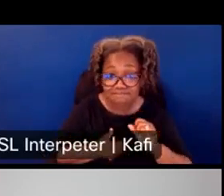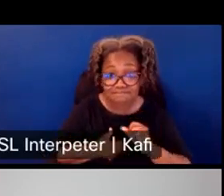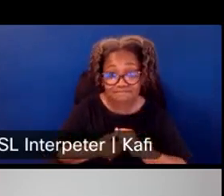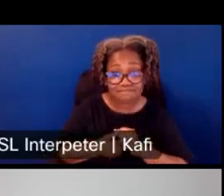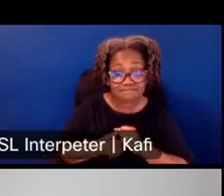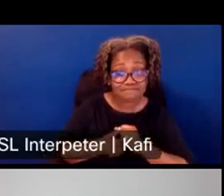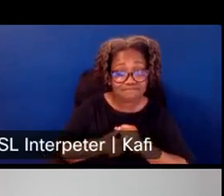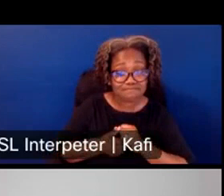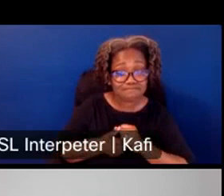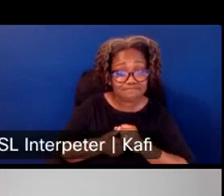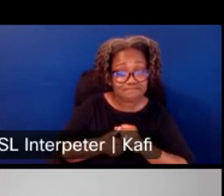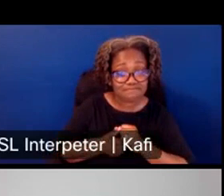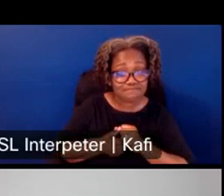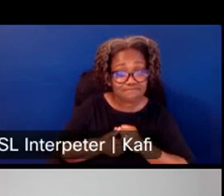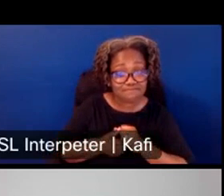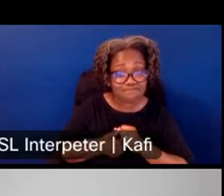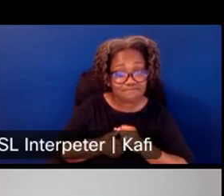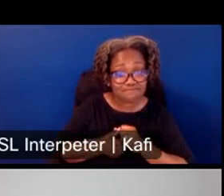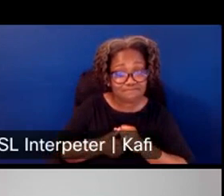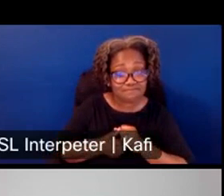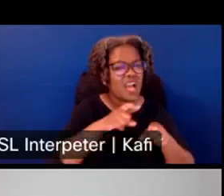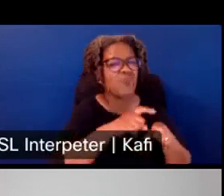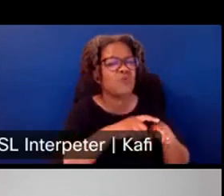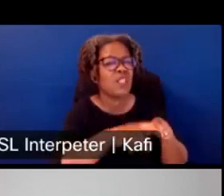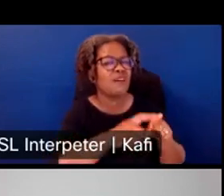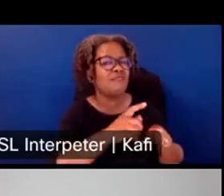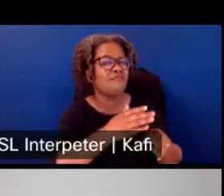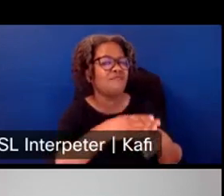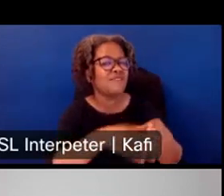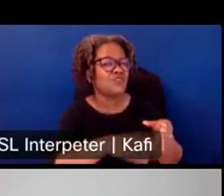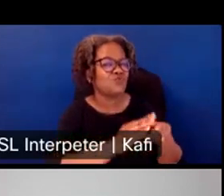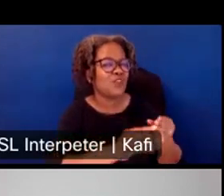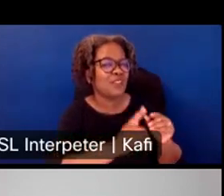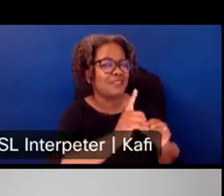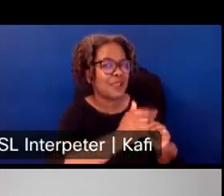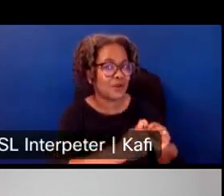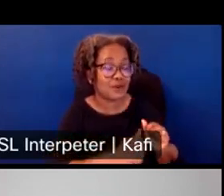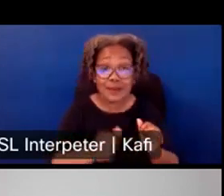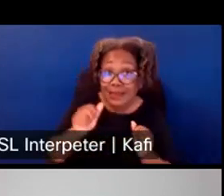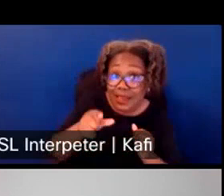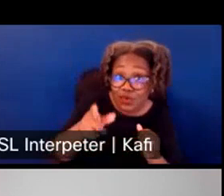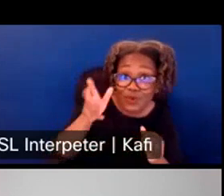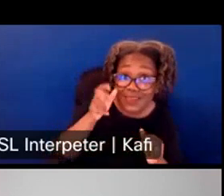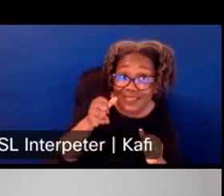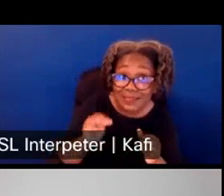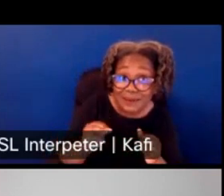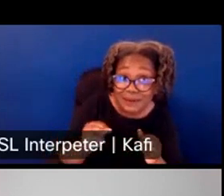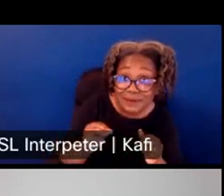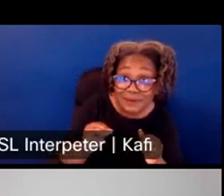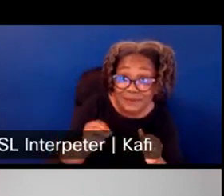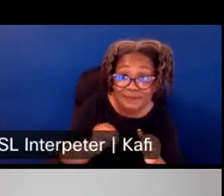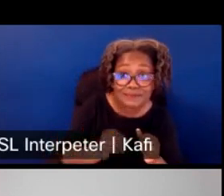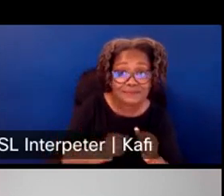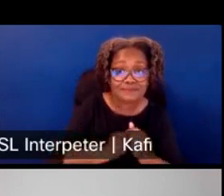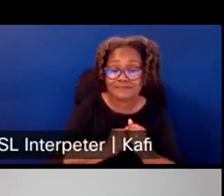y'all may have to call me to get the rest of that Okay, story. I'm Well, moving them she's to hearing the, you. She's got to be can able you to hear hear you them? because it's your mouth. Can you I speak hear up, Miss you, Dr.